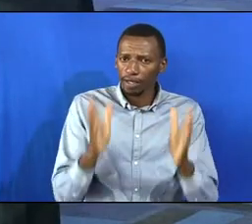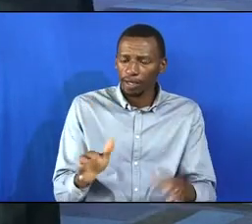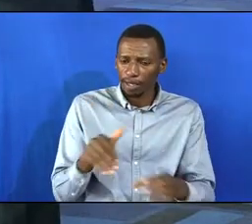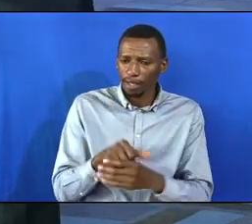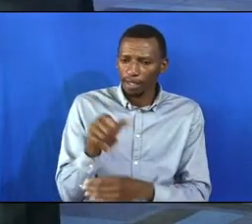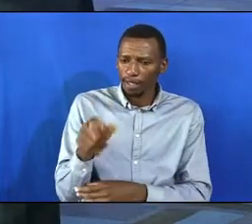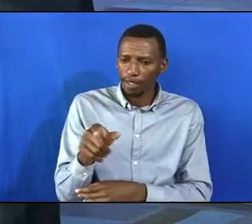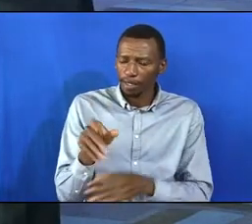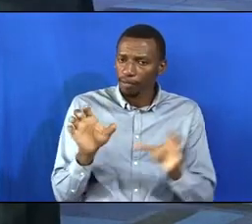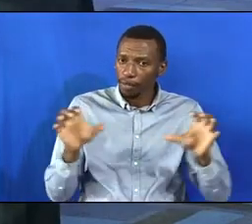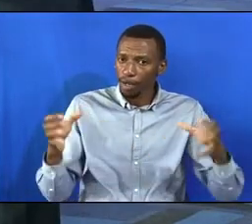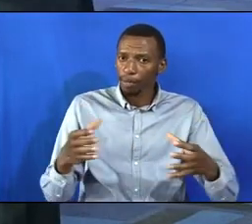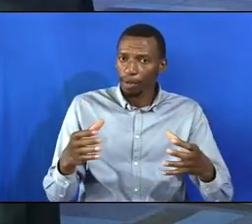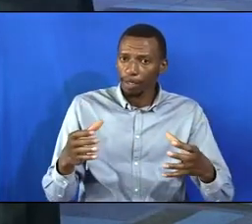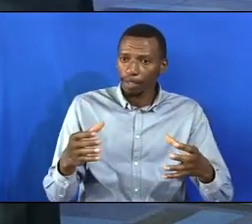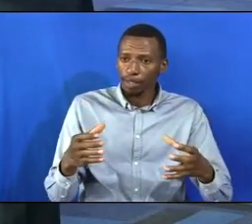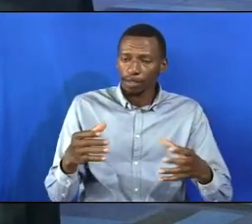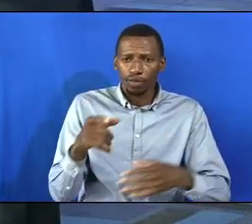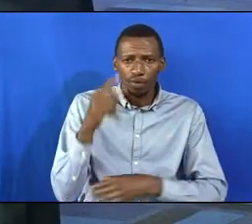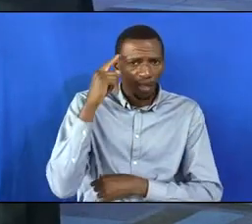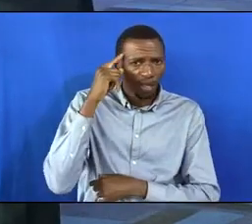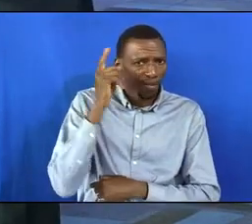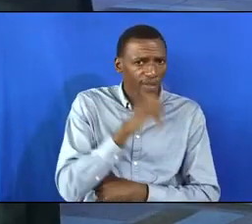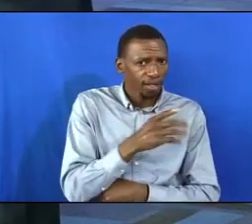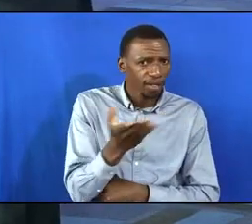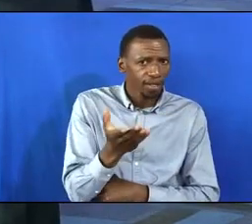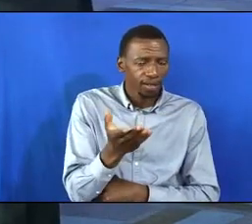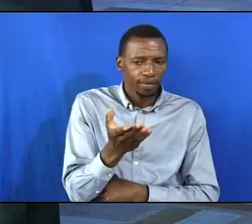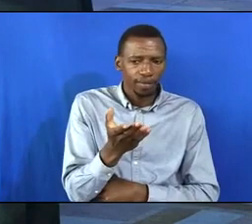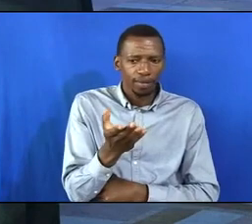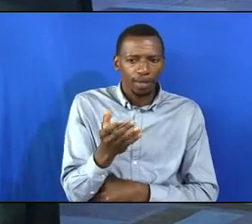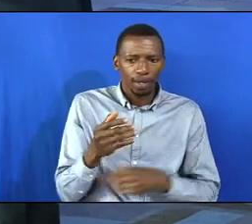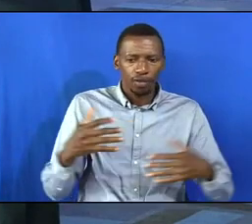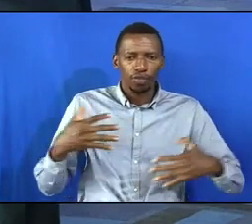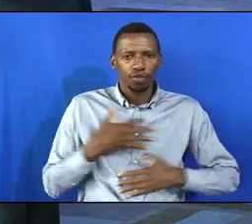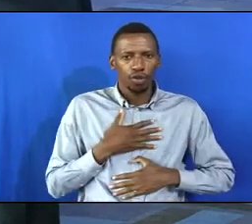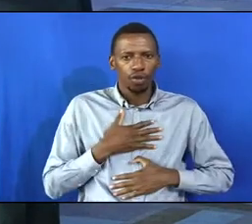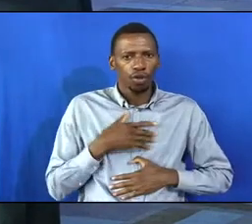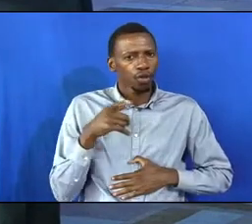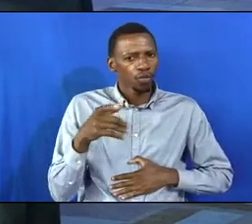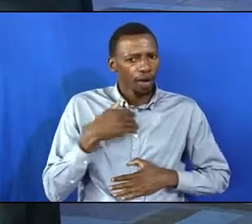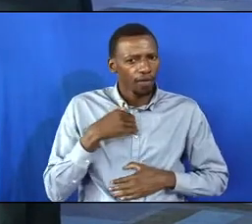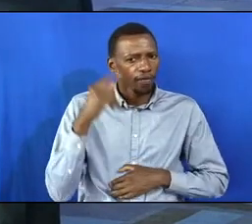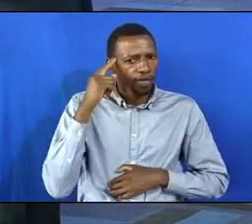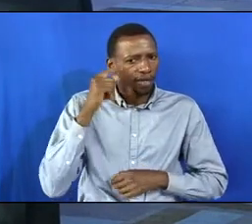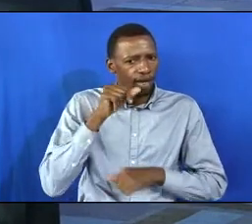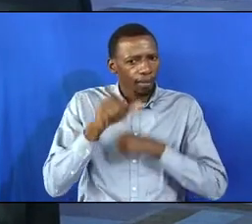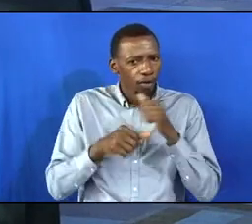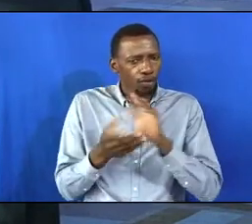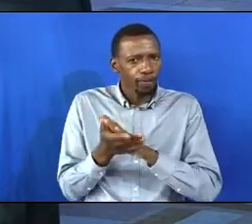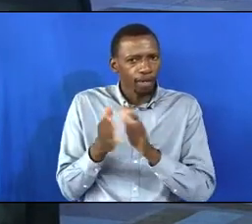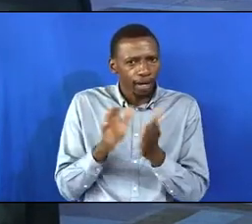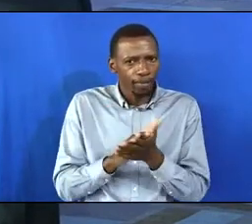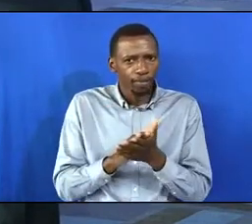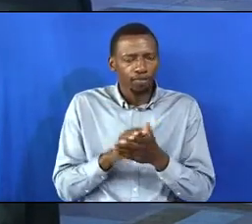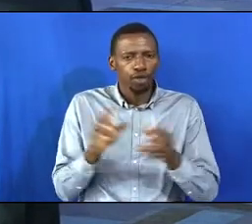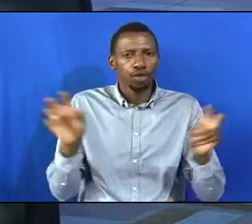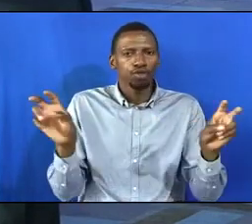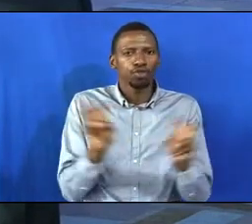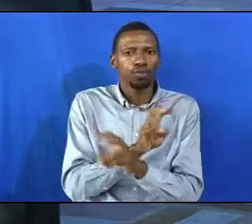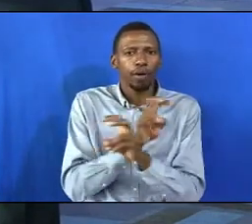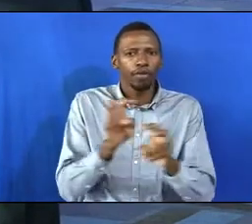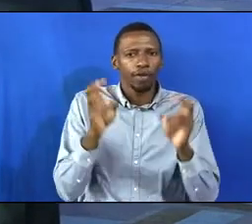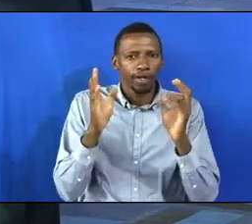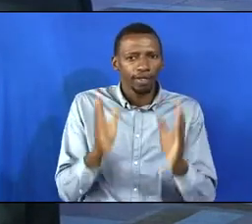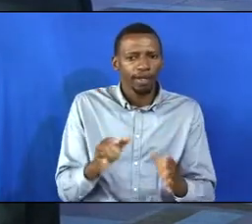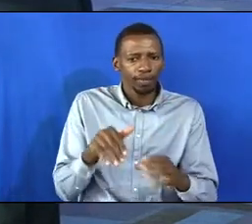what? I say, have you ever thought of being a supervisor in this company? And I startled a